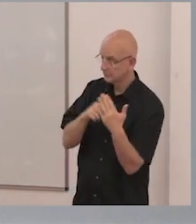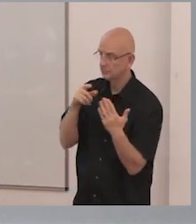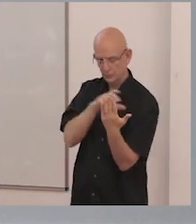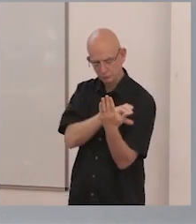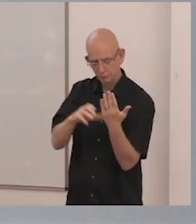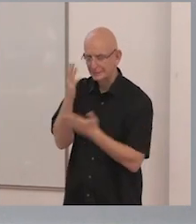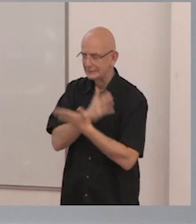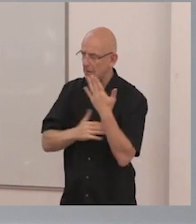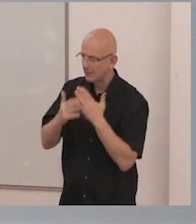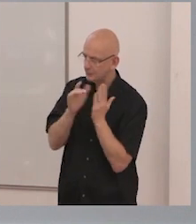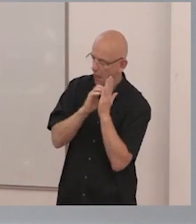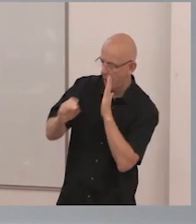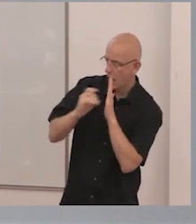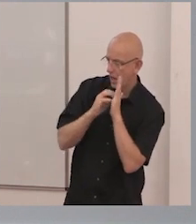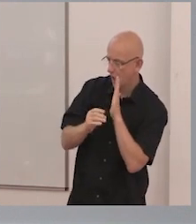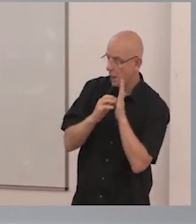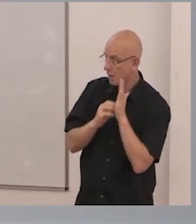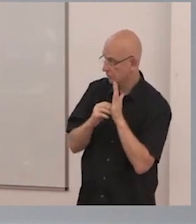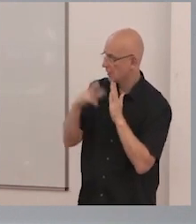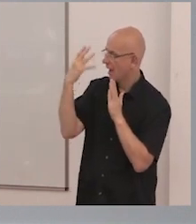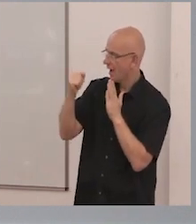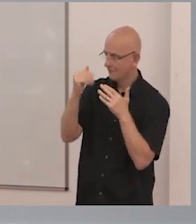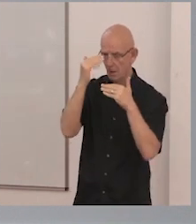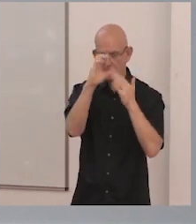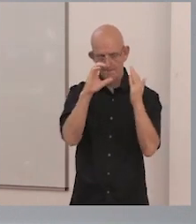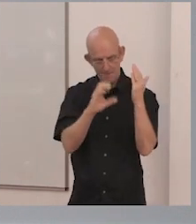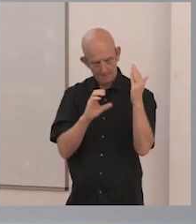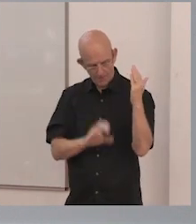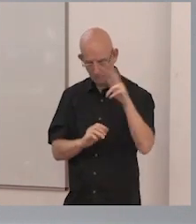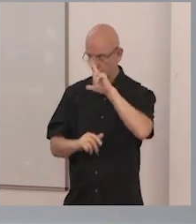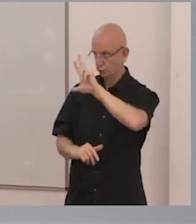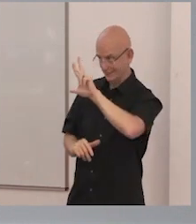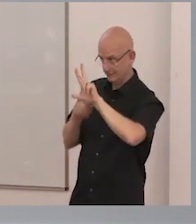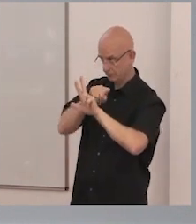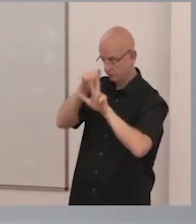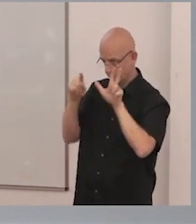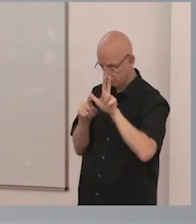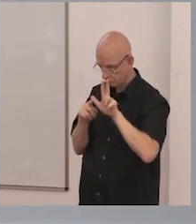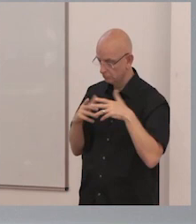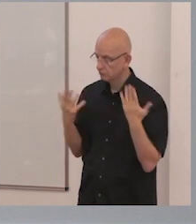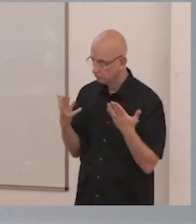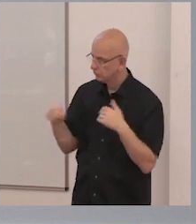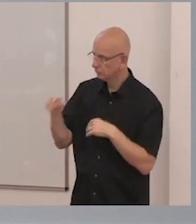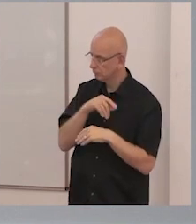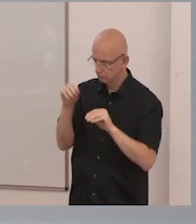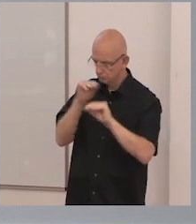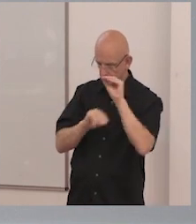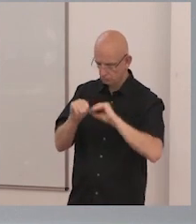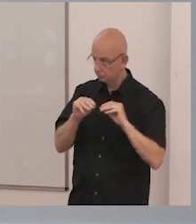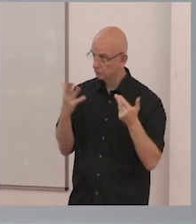it addresses the rights of disabled children to, among other things, enjoy a full and decent